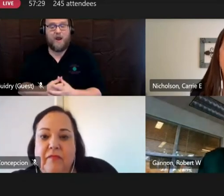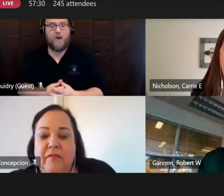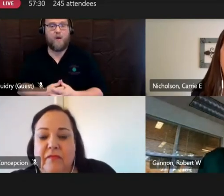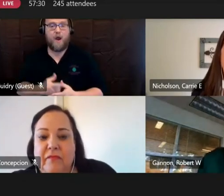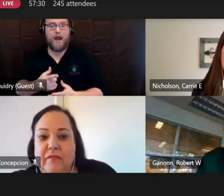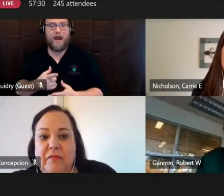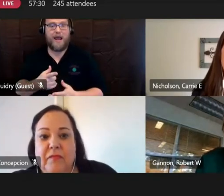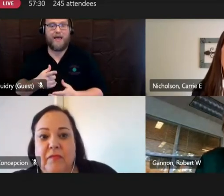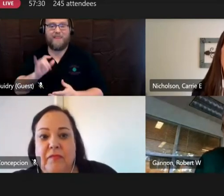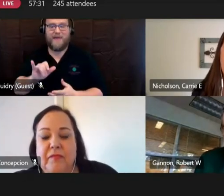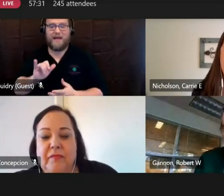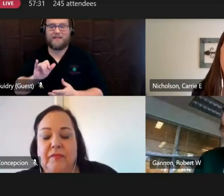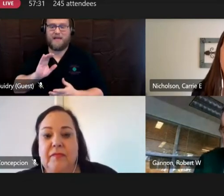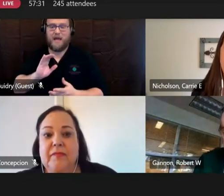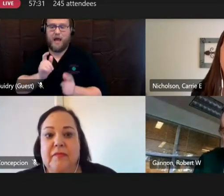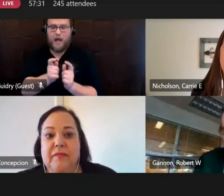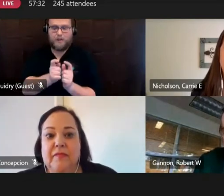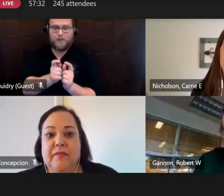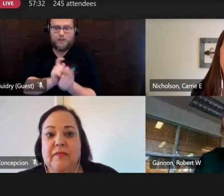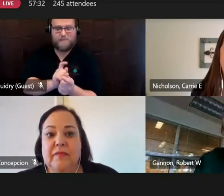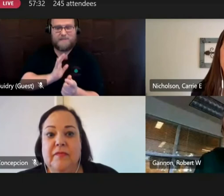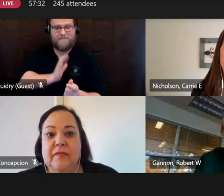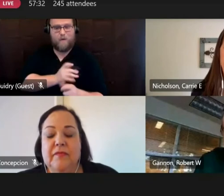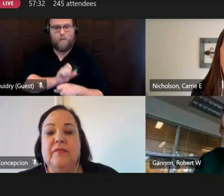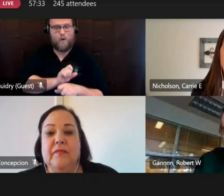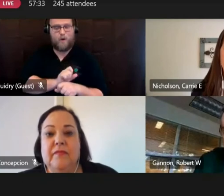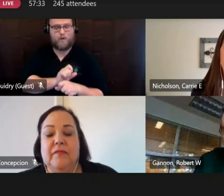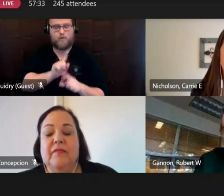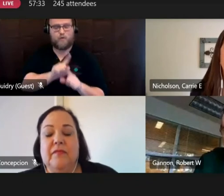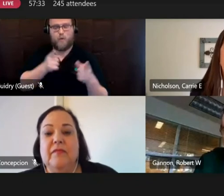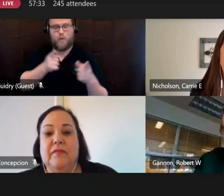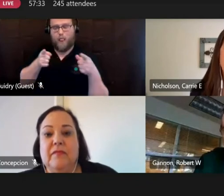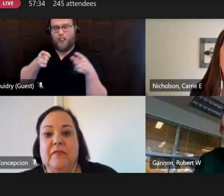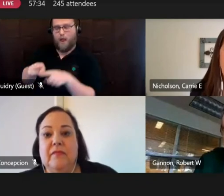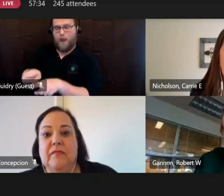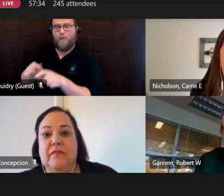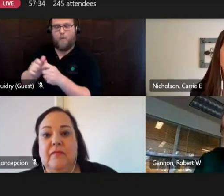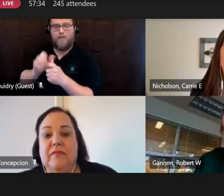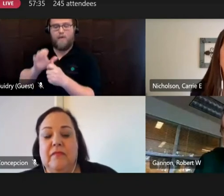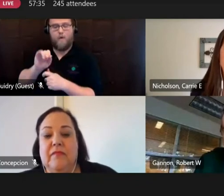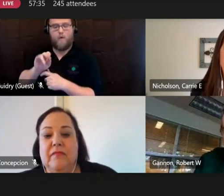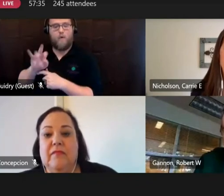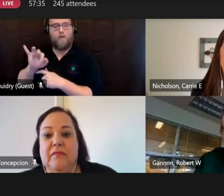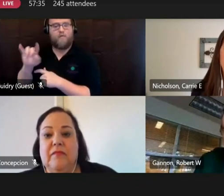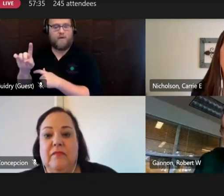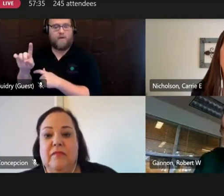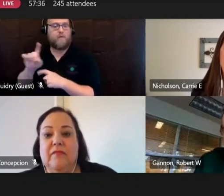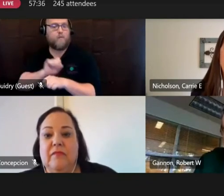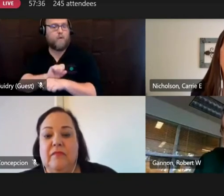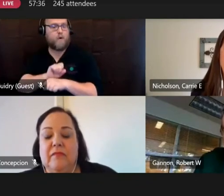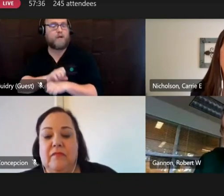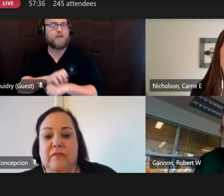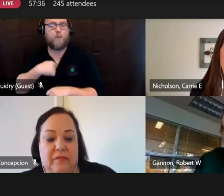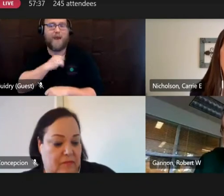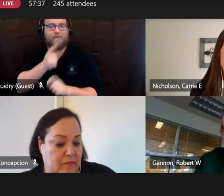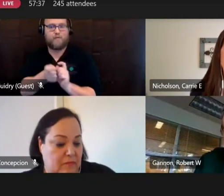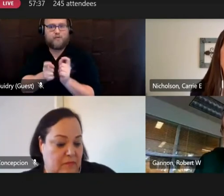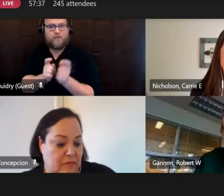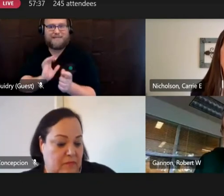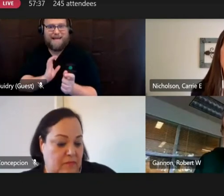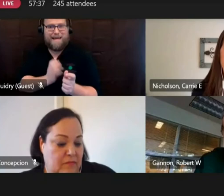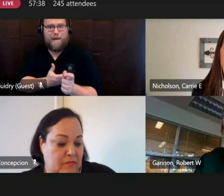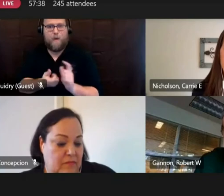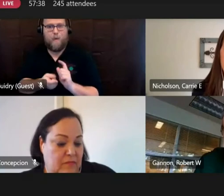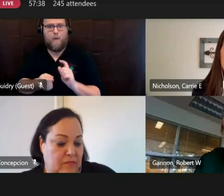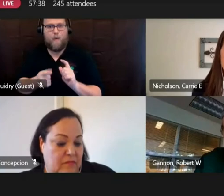our work to align with the COVID work, right? So we've had to adjust how we do that work. And part of what we've done is that we do